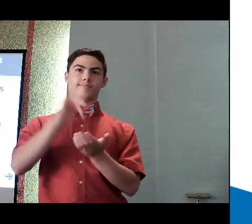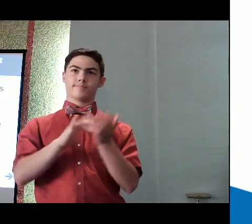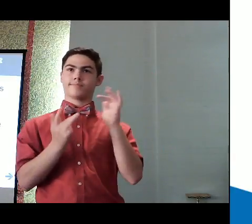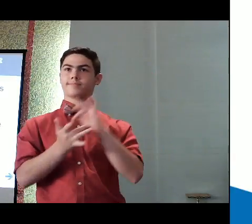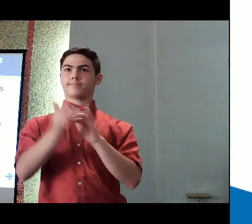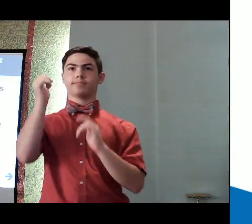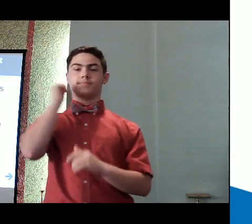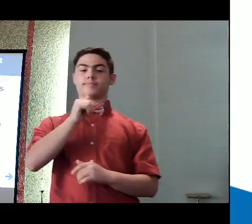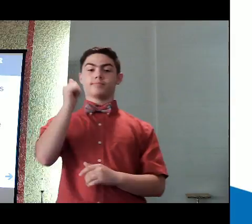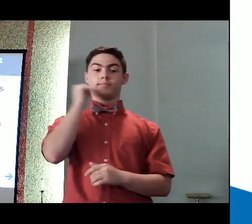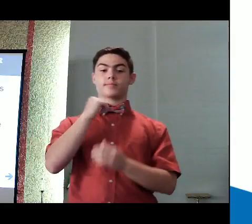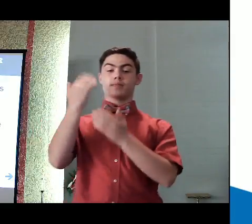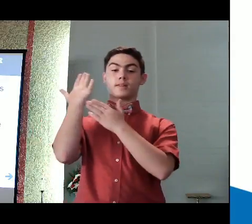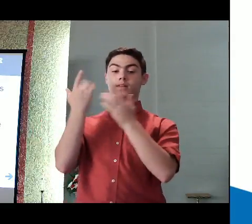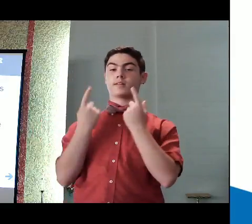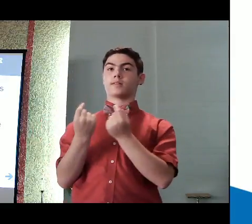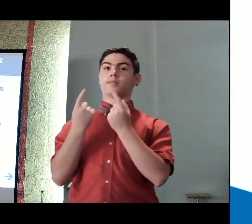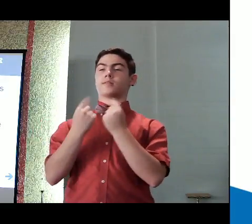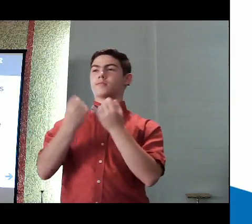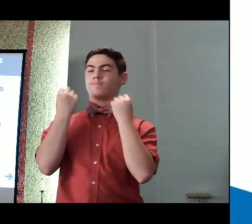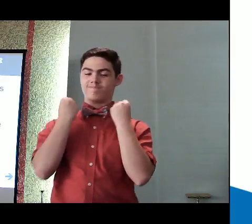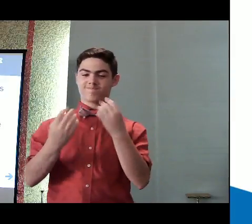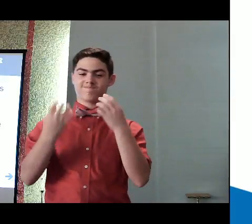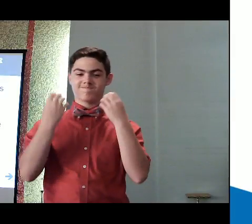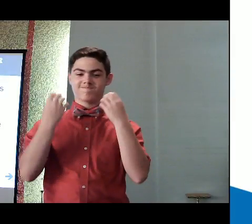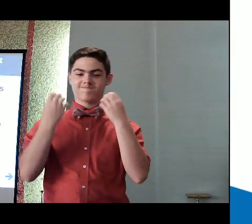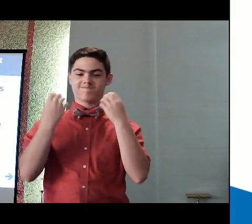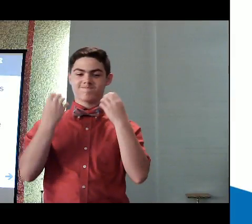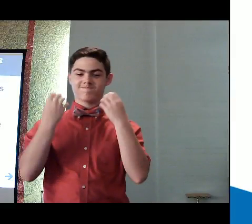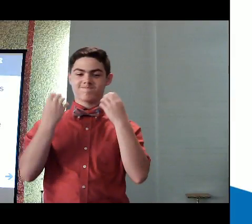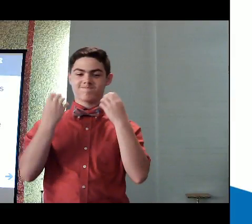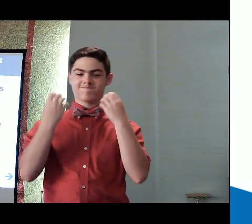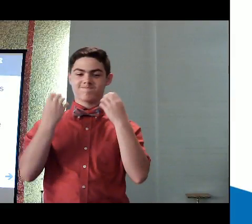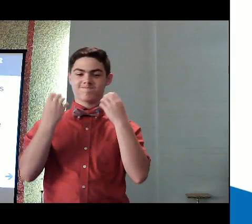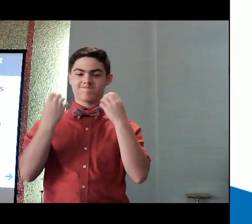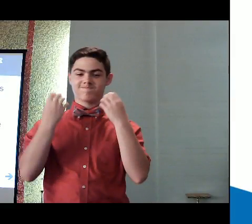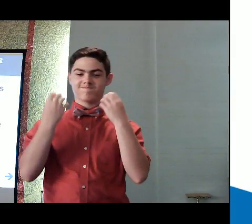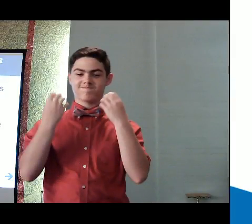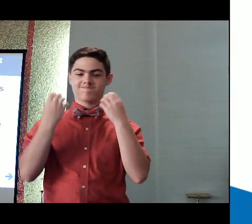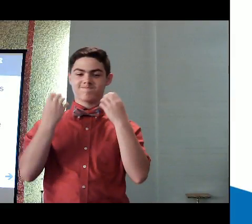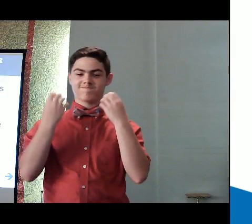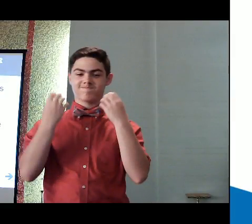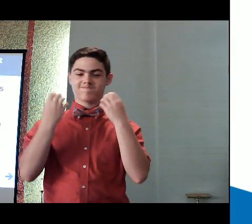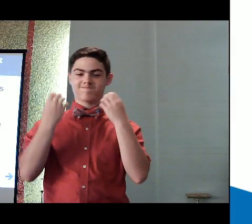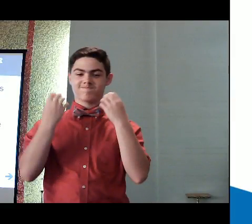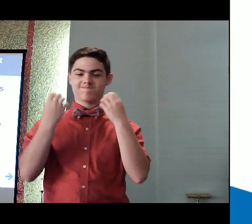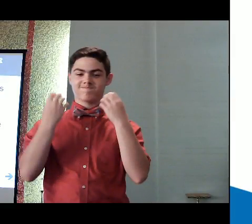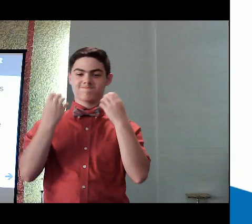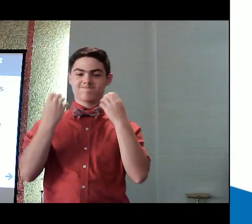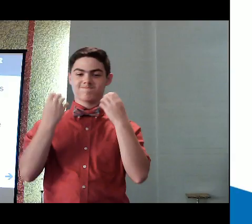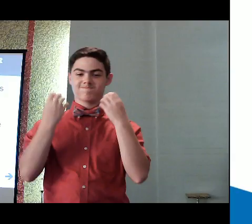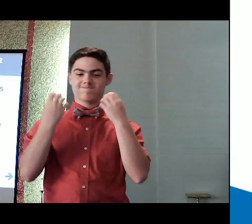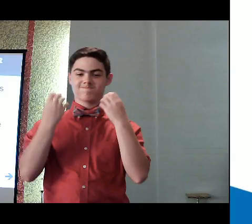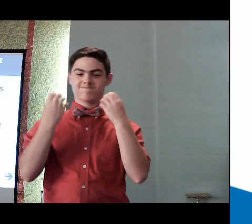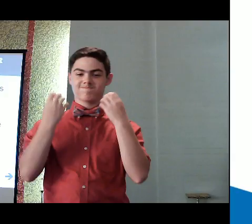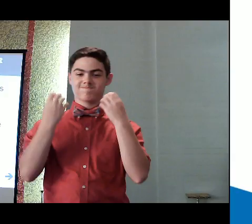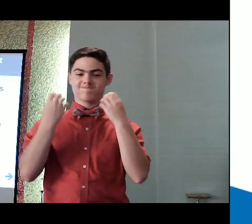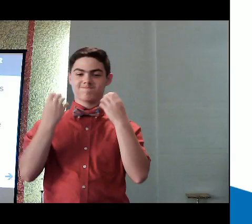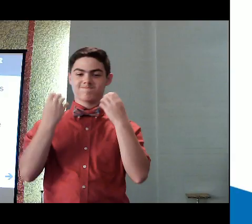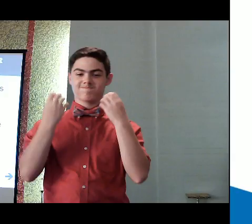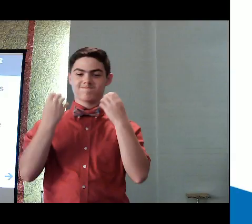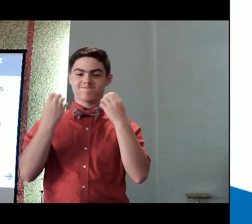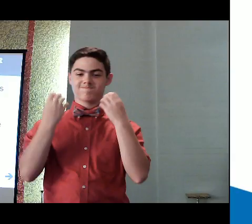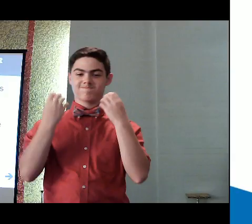every day. He does so much for me. I want to aid the lost sinner